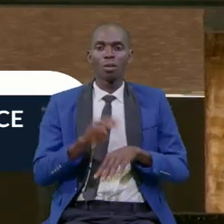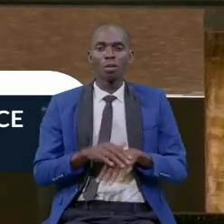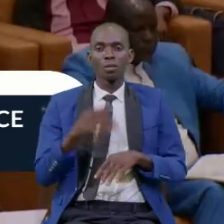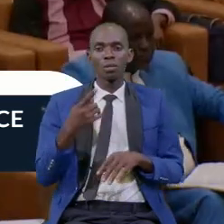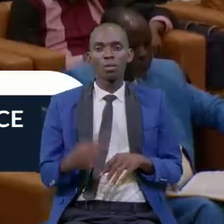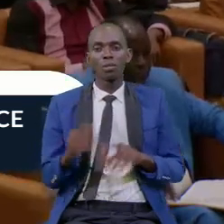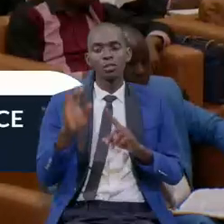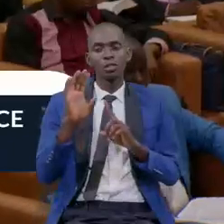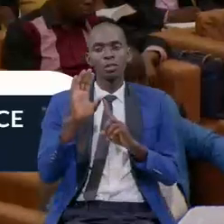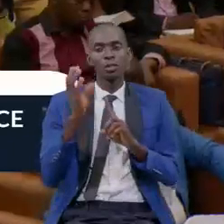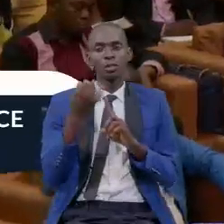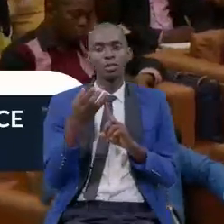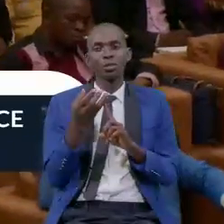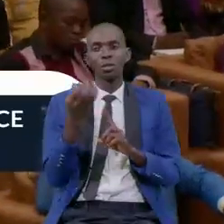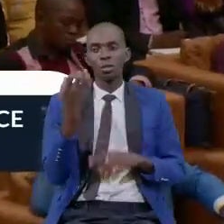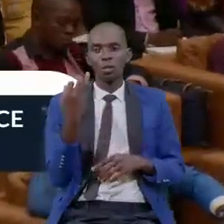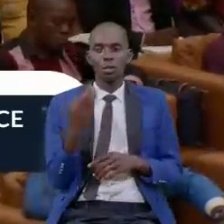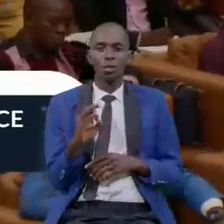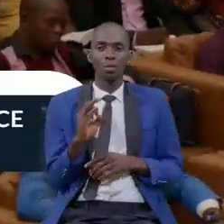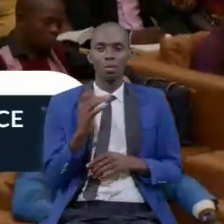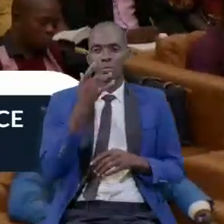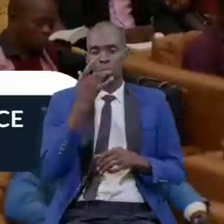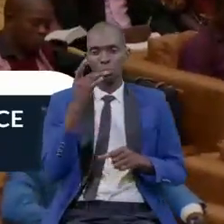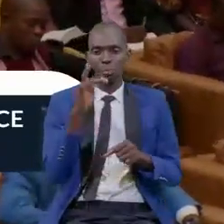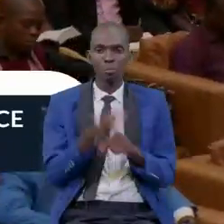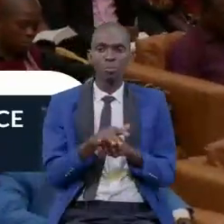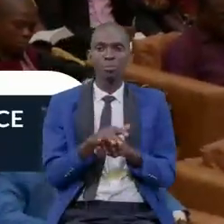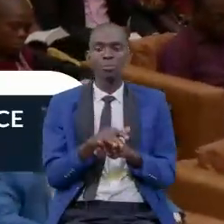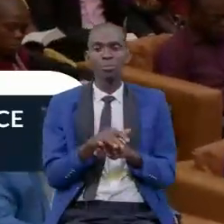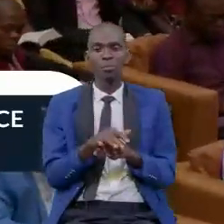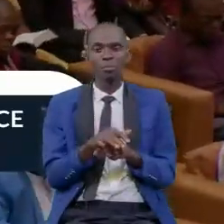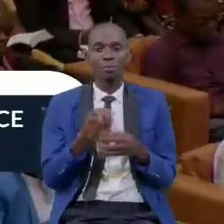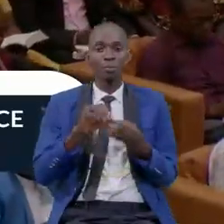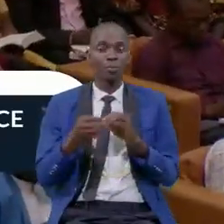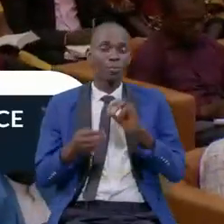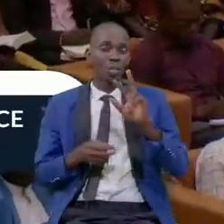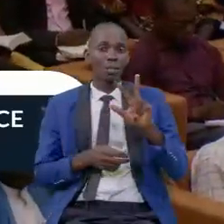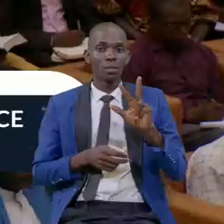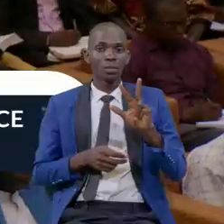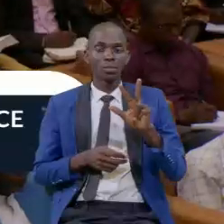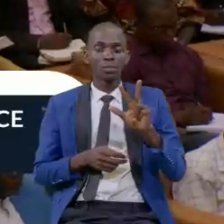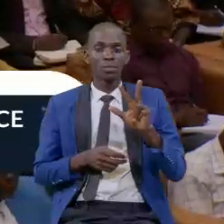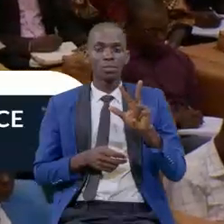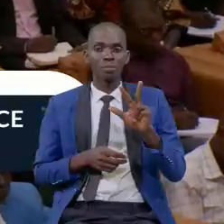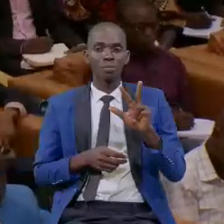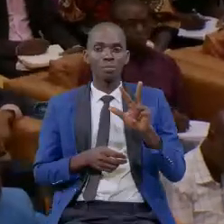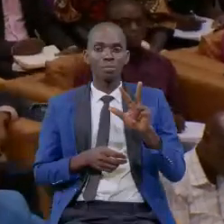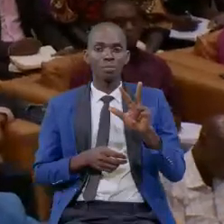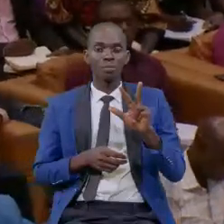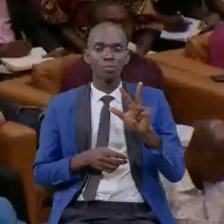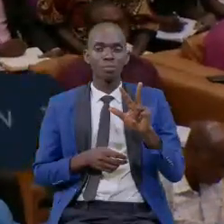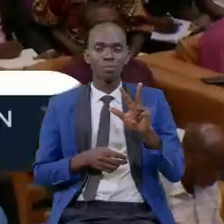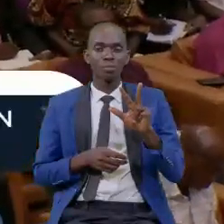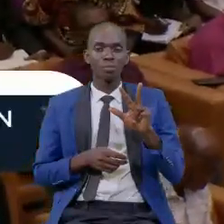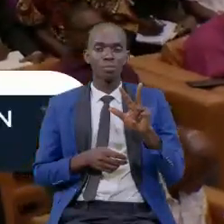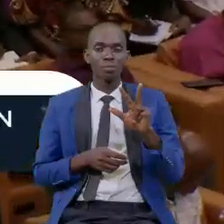dependence on the condition of promise. Number three is the